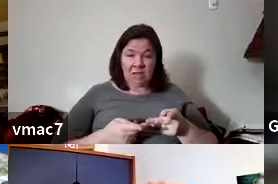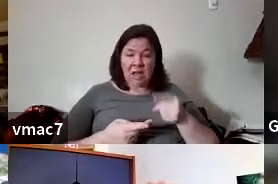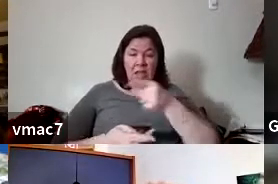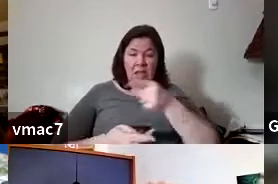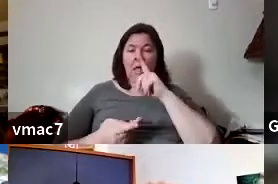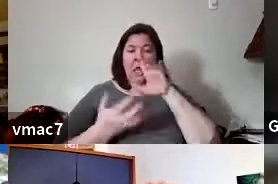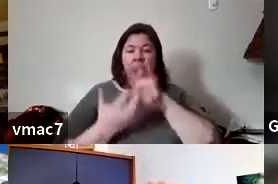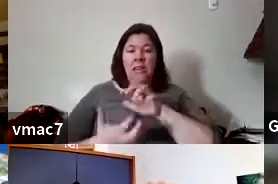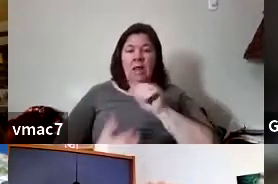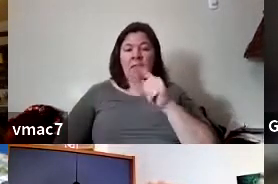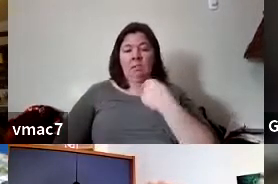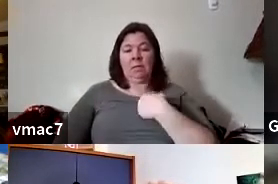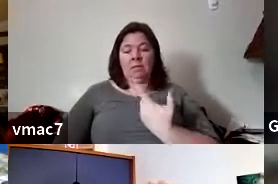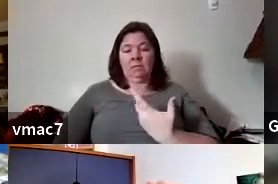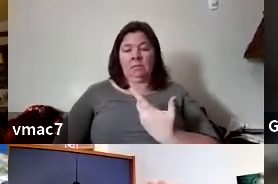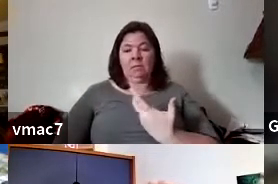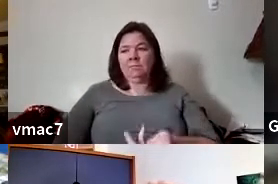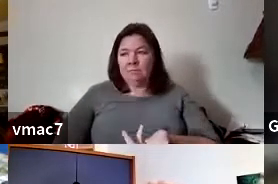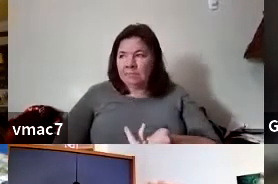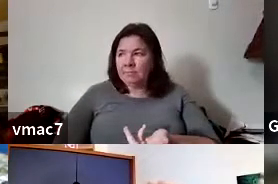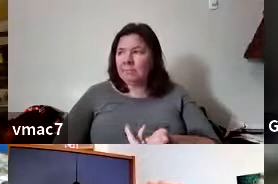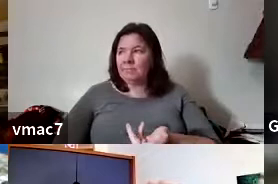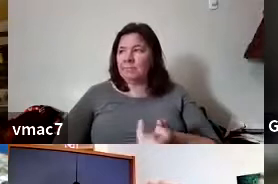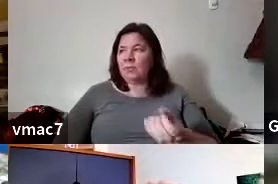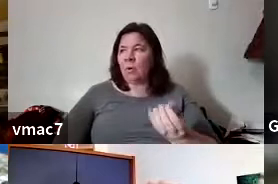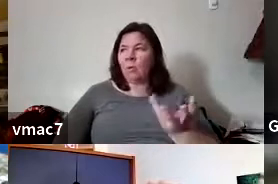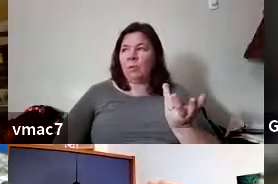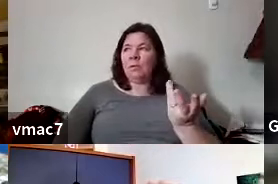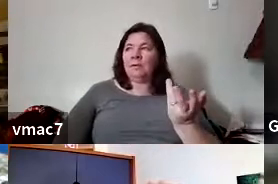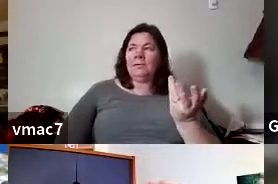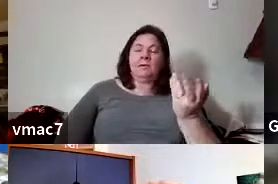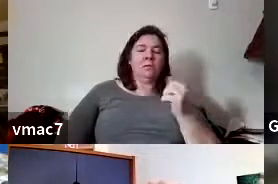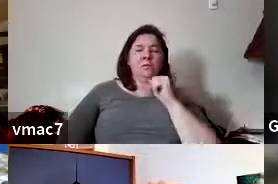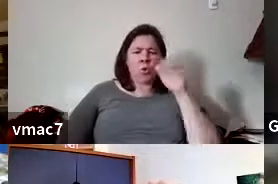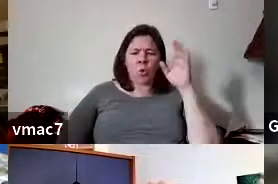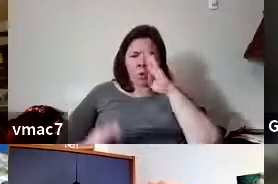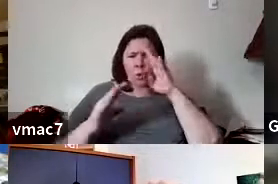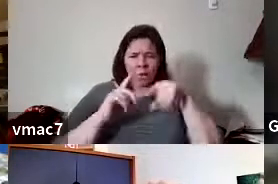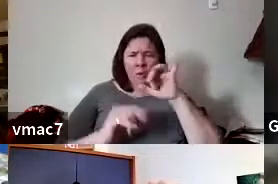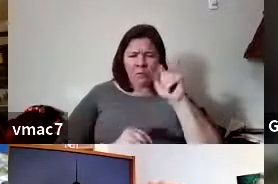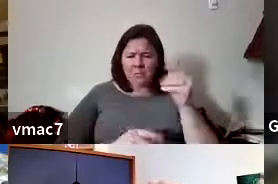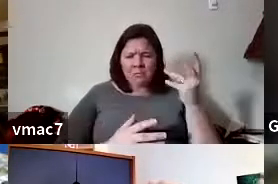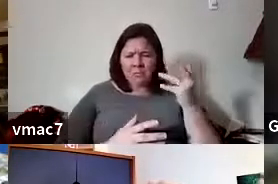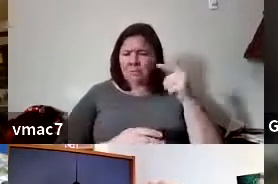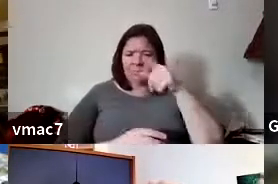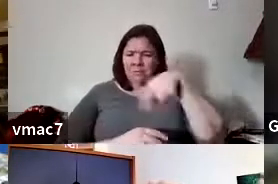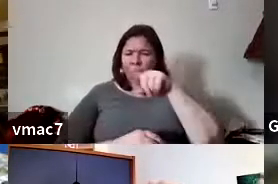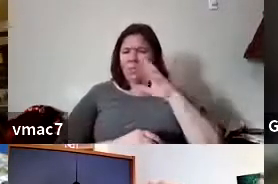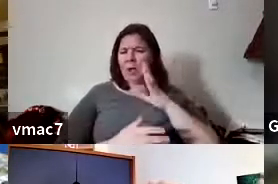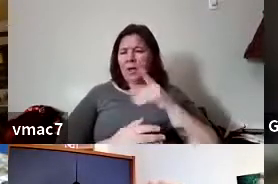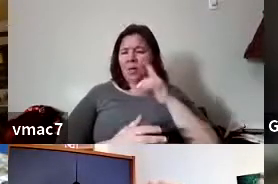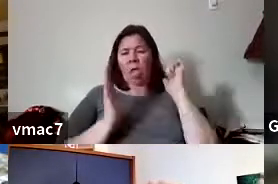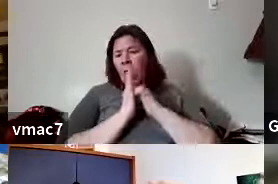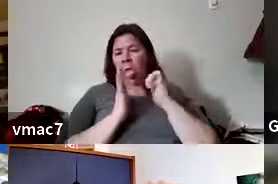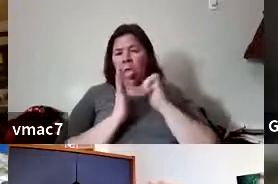laughed at me. There you go. So don't worry about it. They're the ones going to be banging their heads